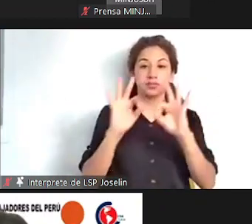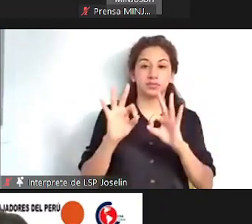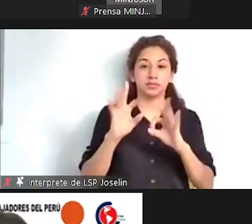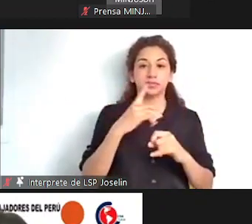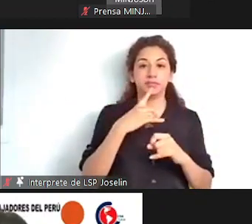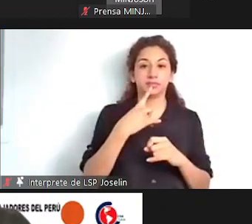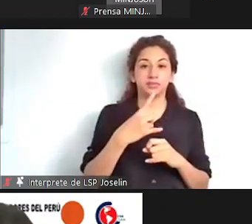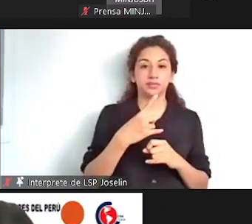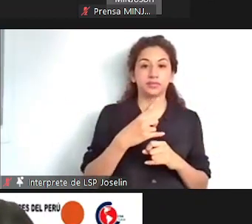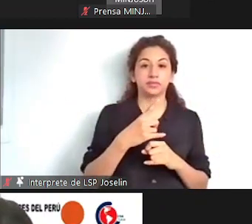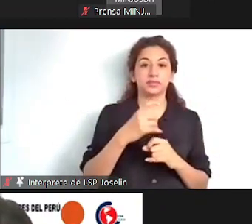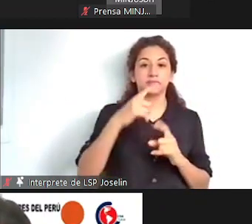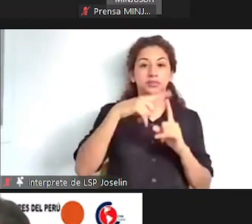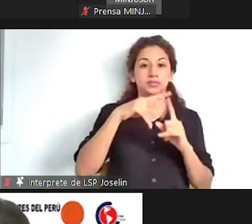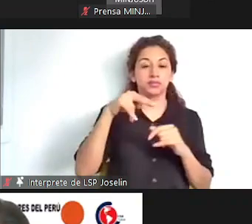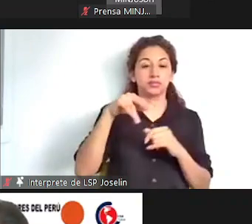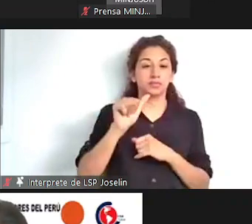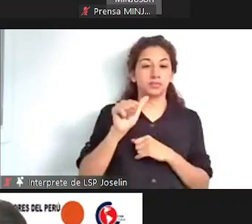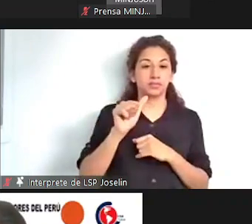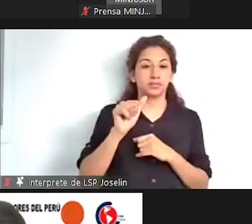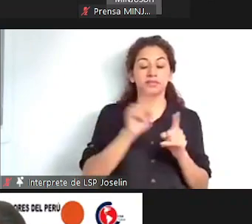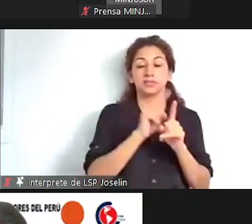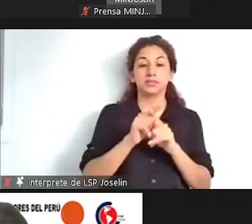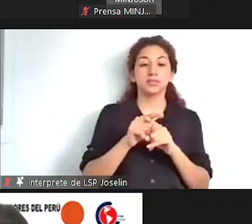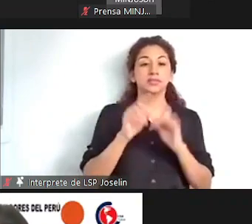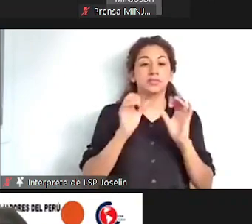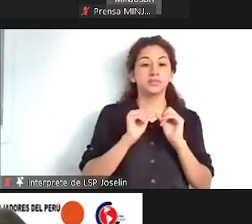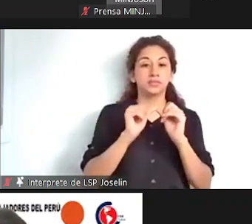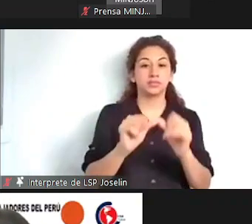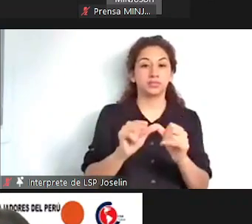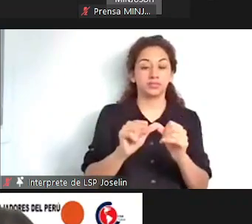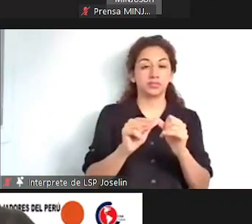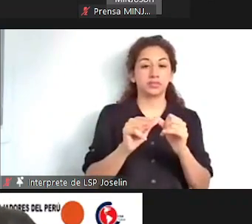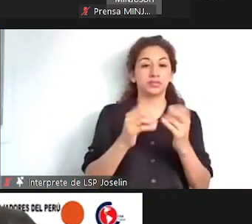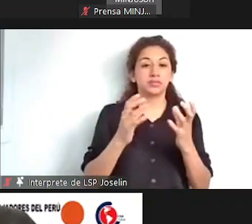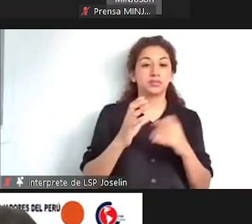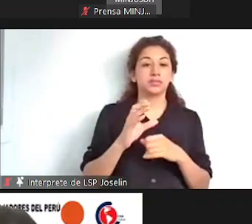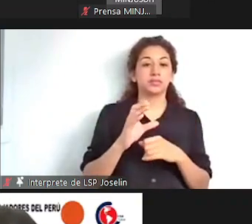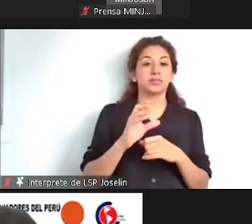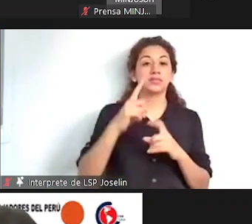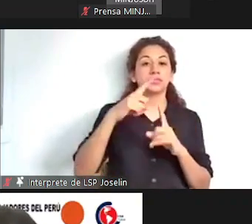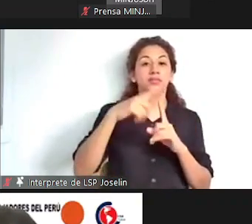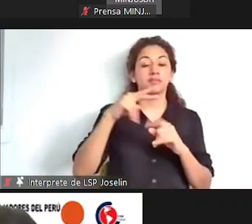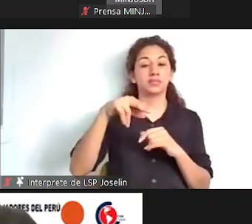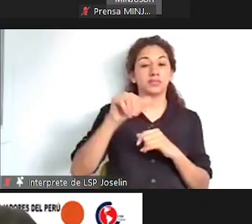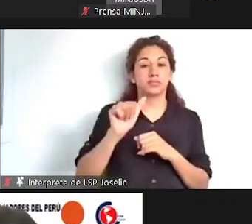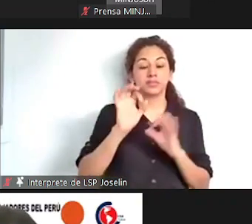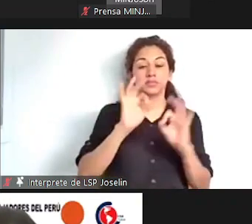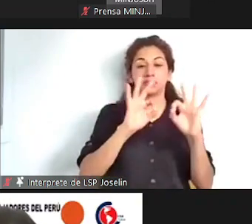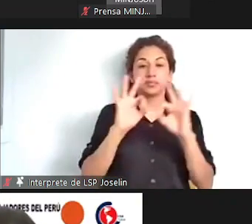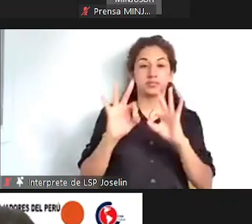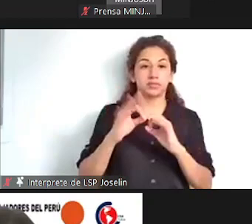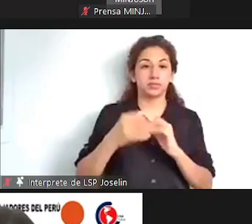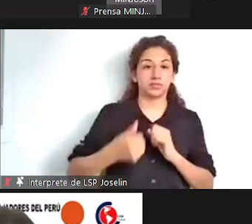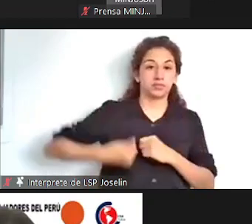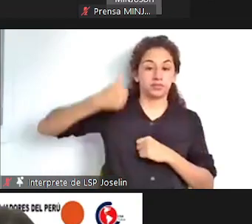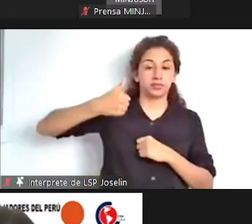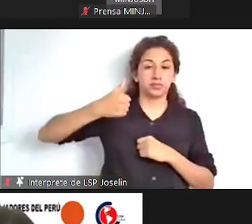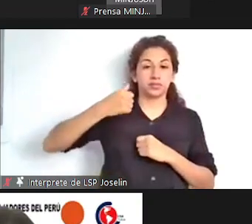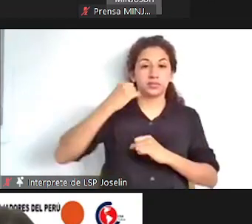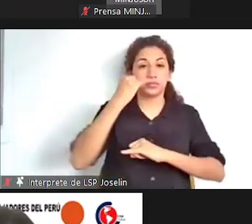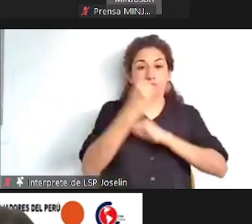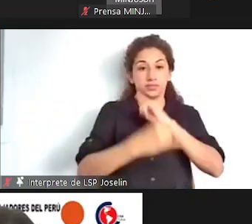as it shows the nap the elaboration and implementation of the nap based on the guiding